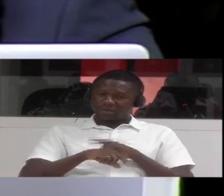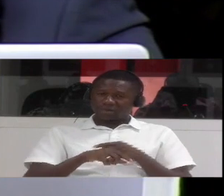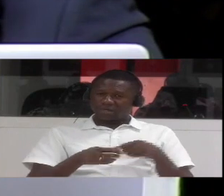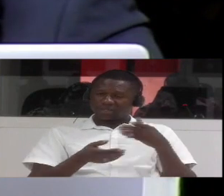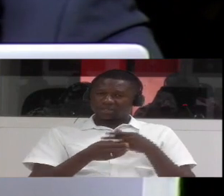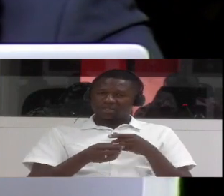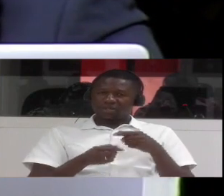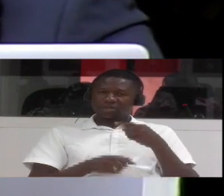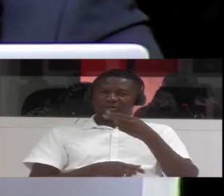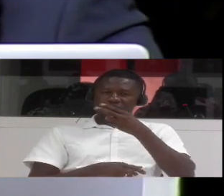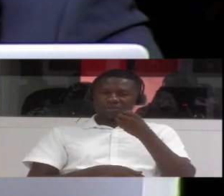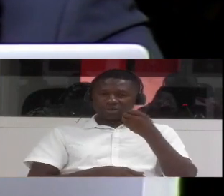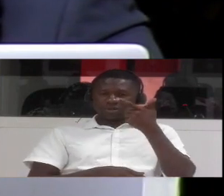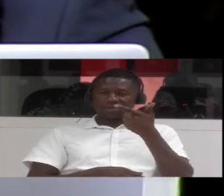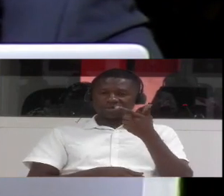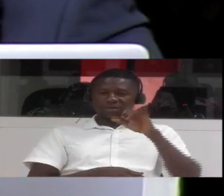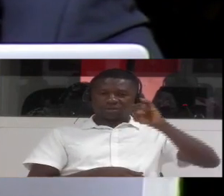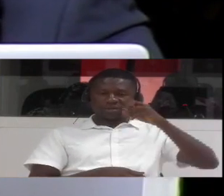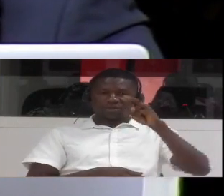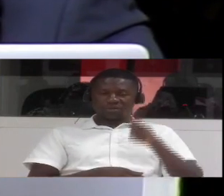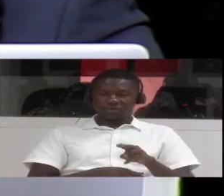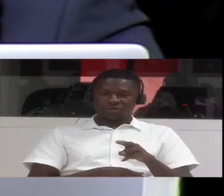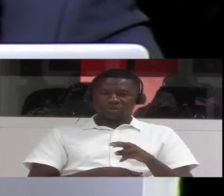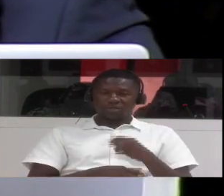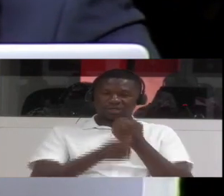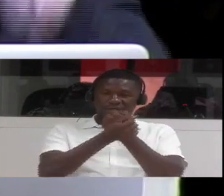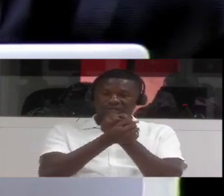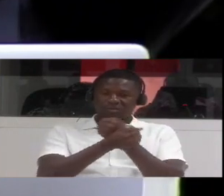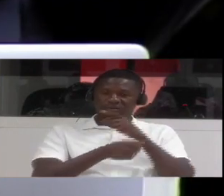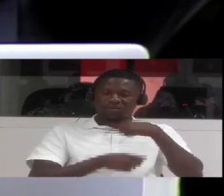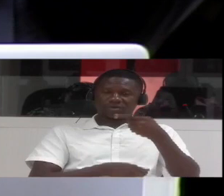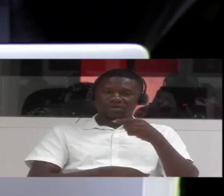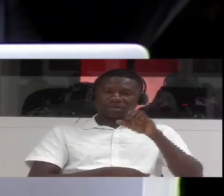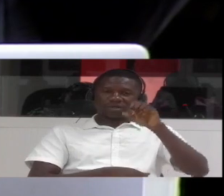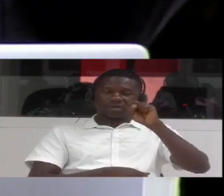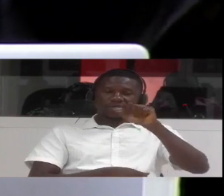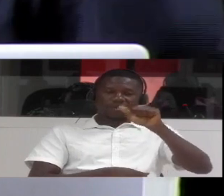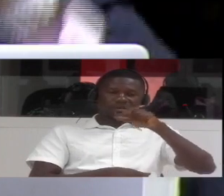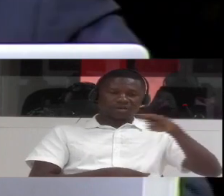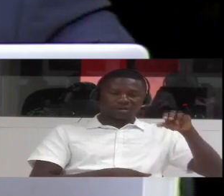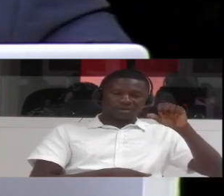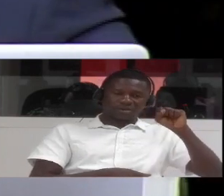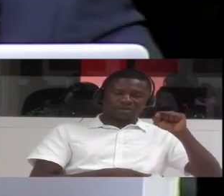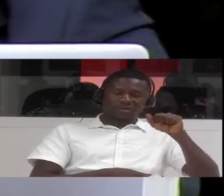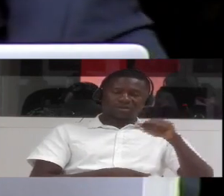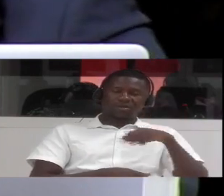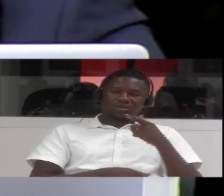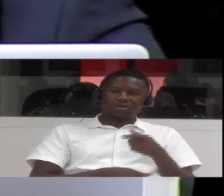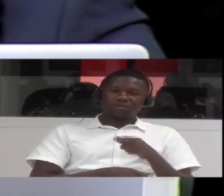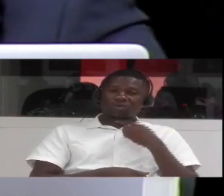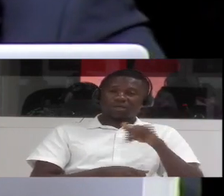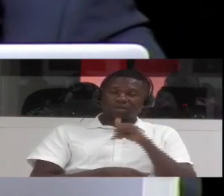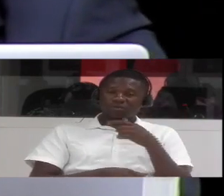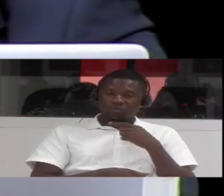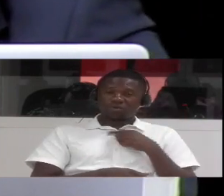27 June arrest of Sana, which had to do with human trafficking? Oh, it's different. It's different.